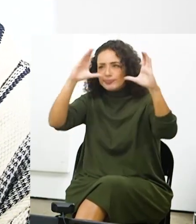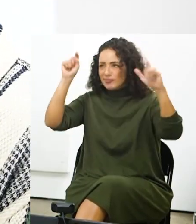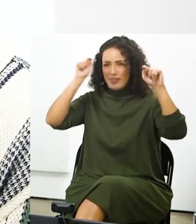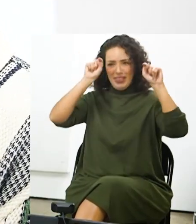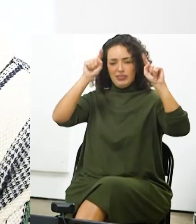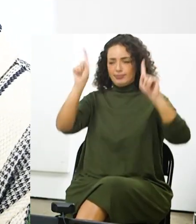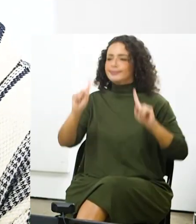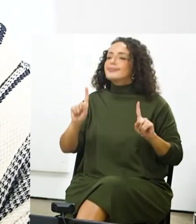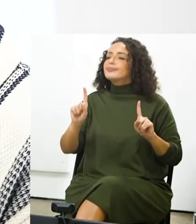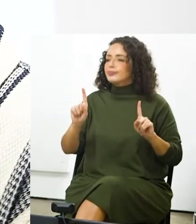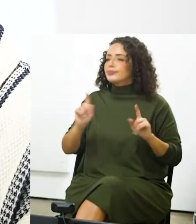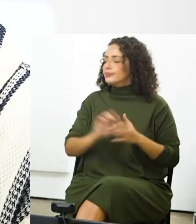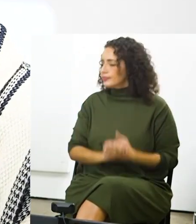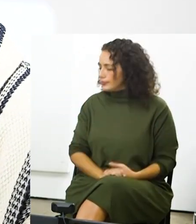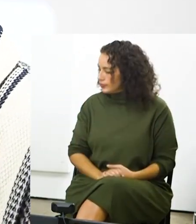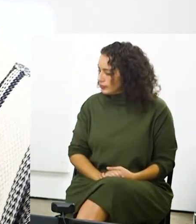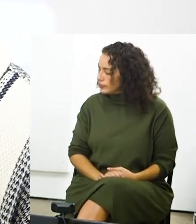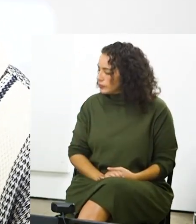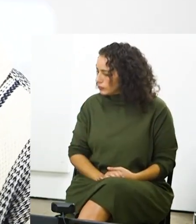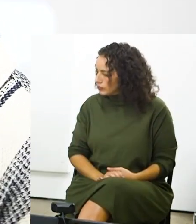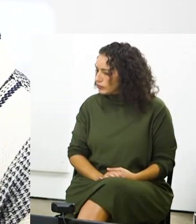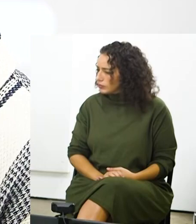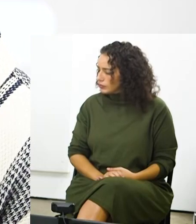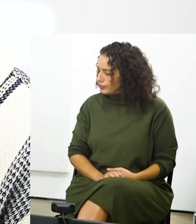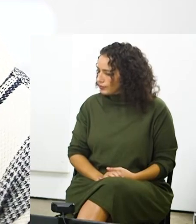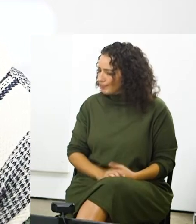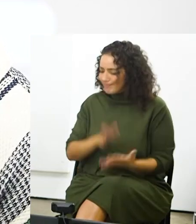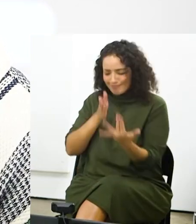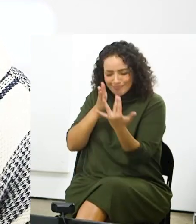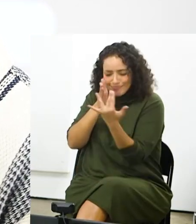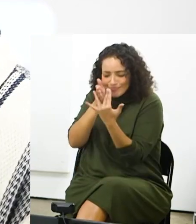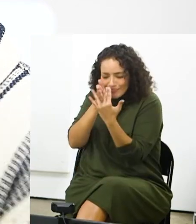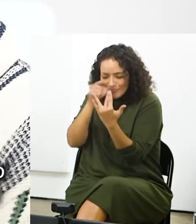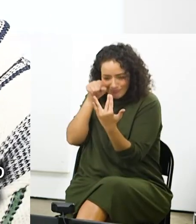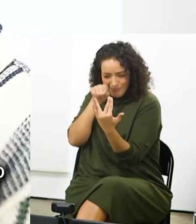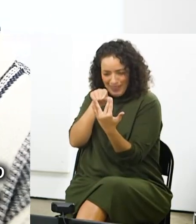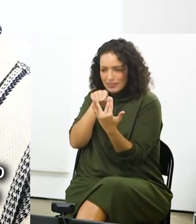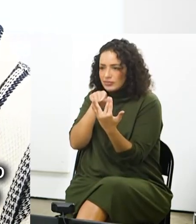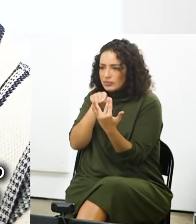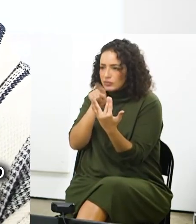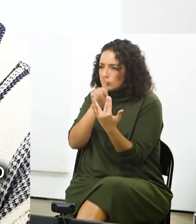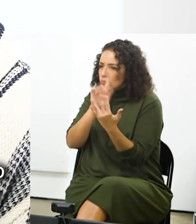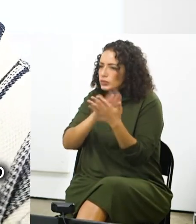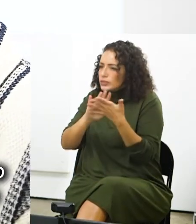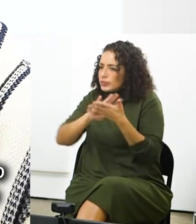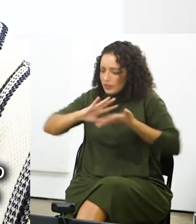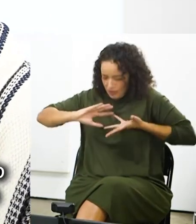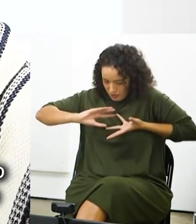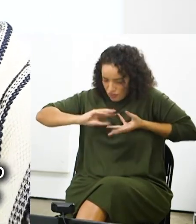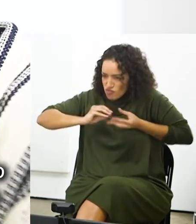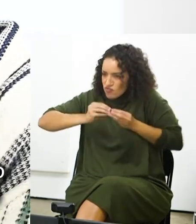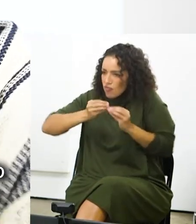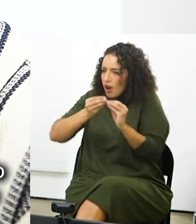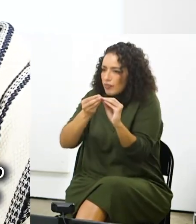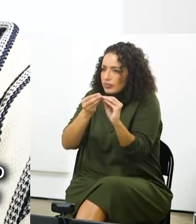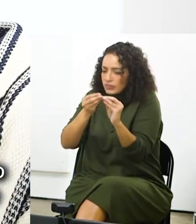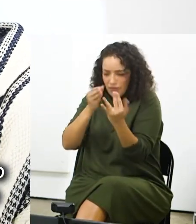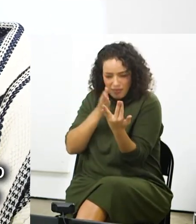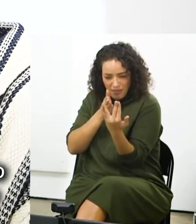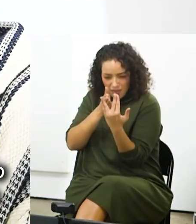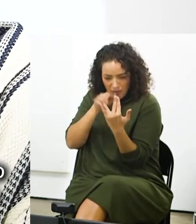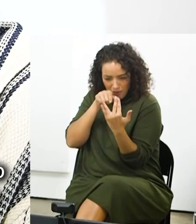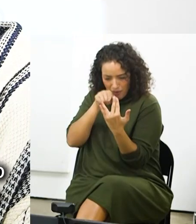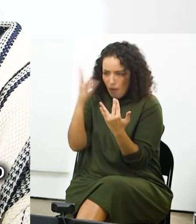today, really, is starting to think about, when we think about accessibility, what does it mean to think about that as a craft? What does it mean to kind of foreground the beauty